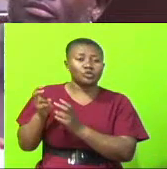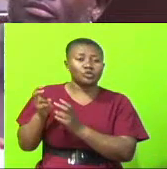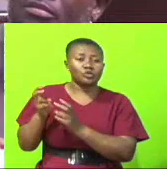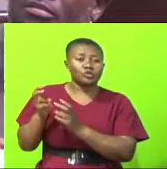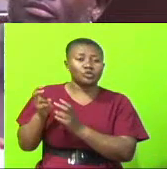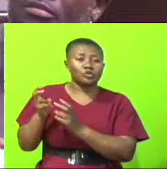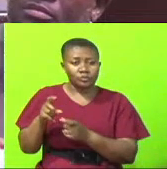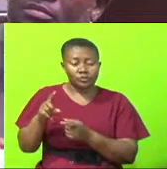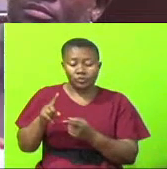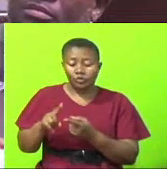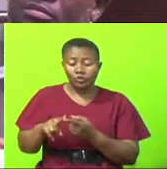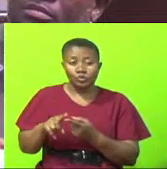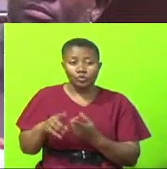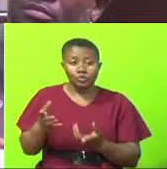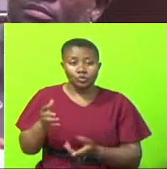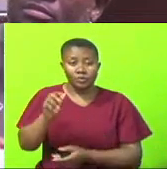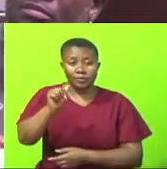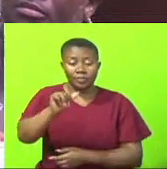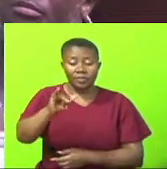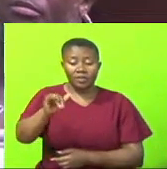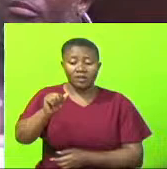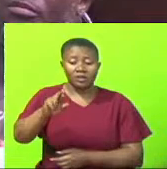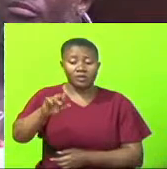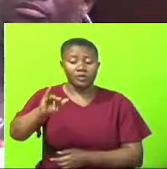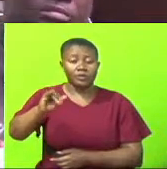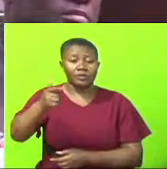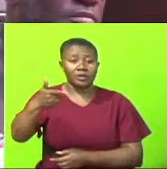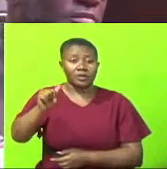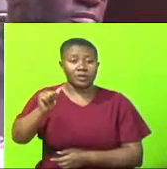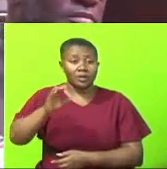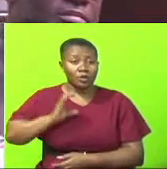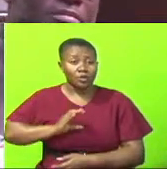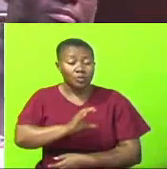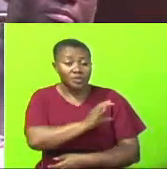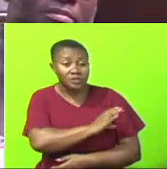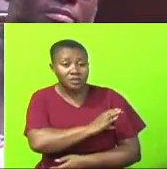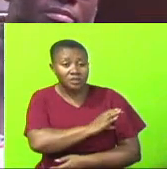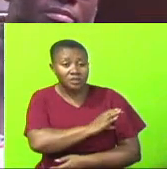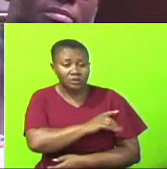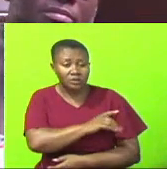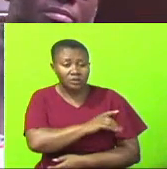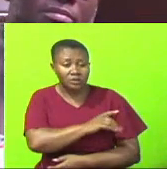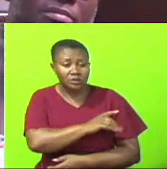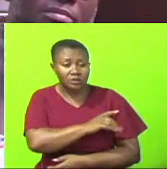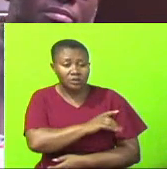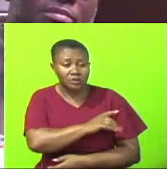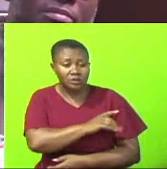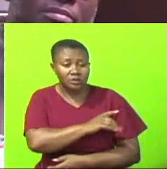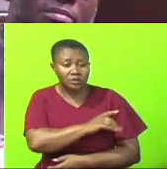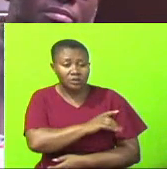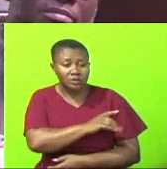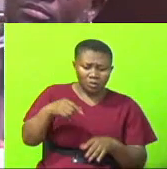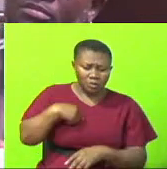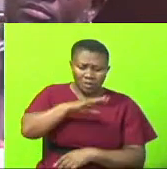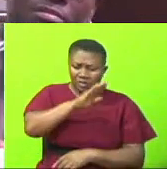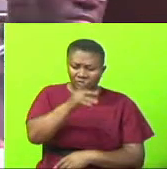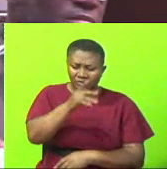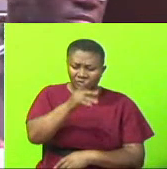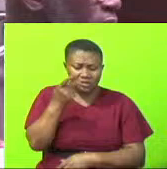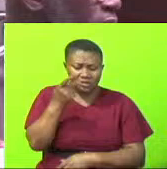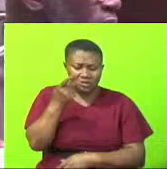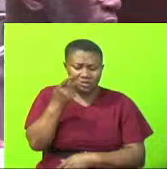Electoral Commission to take action. Mr. Speaker, we were in this House. We didn't see anything. That's why I said